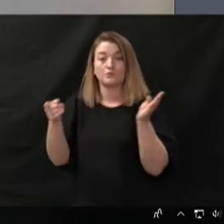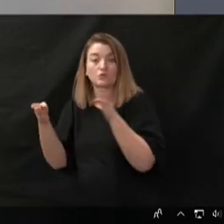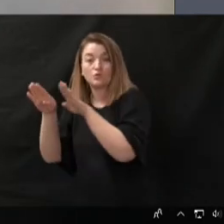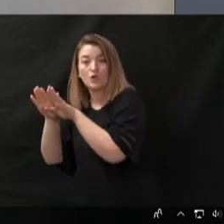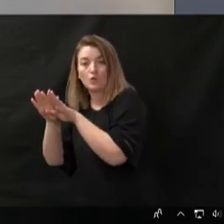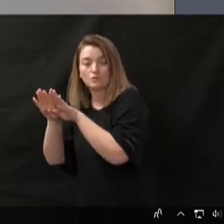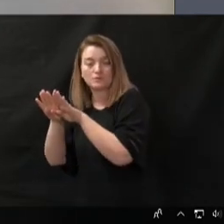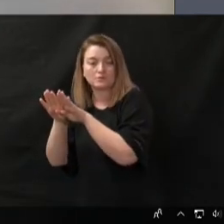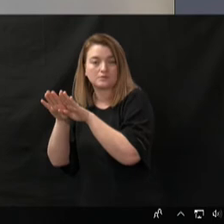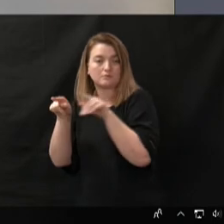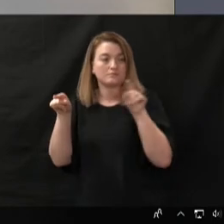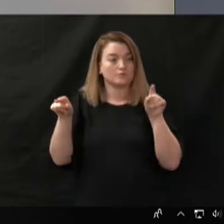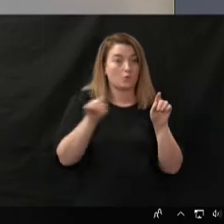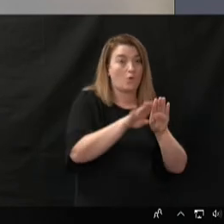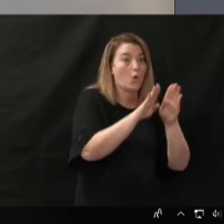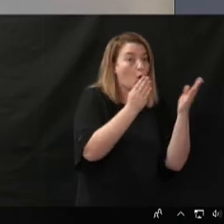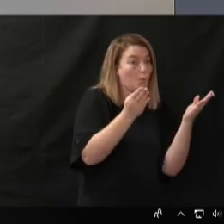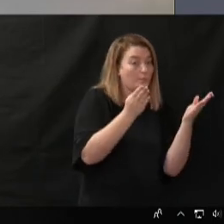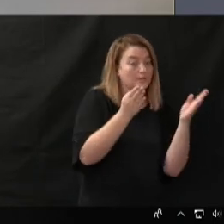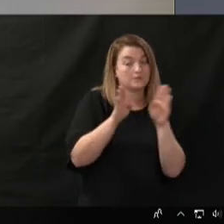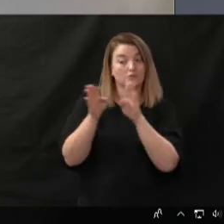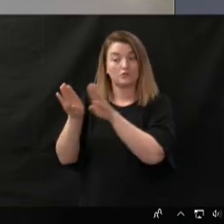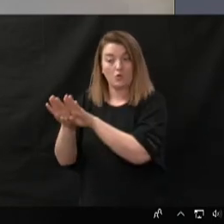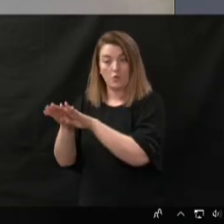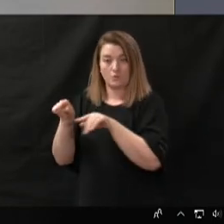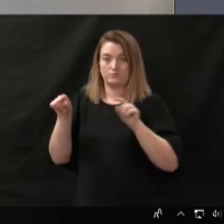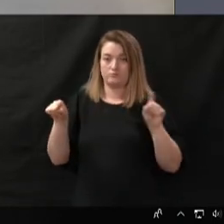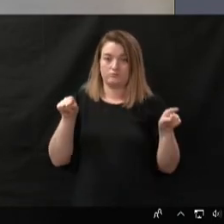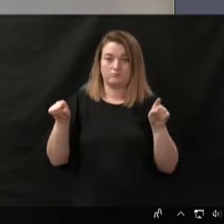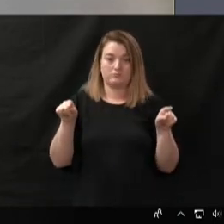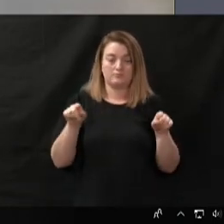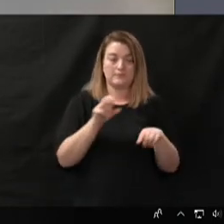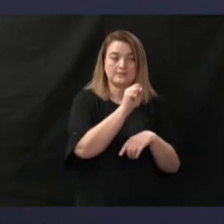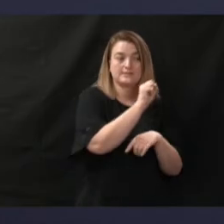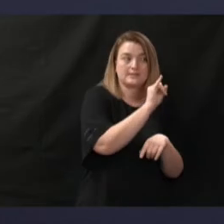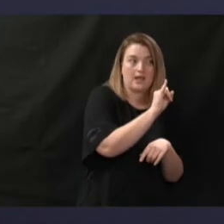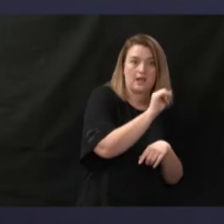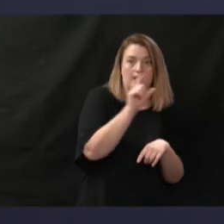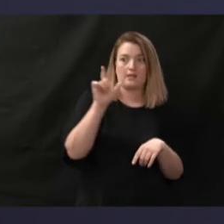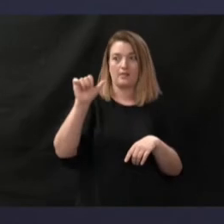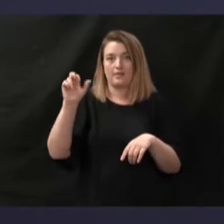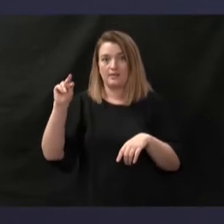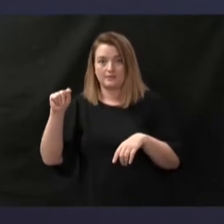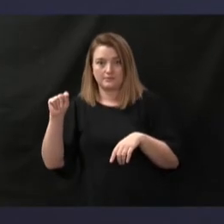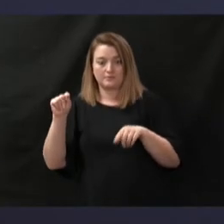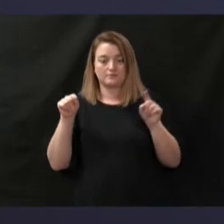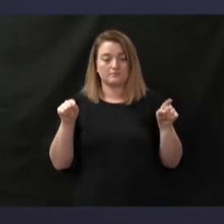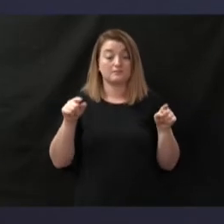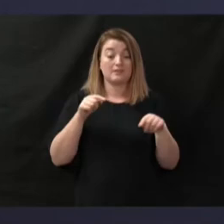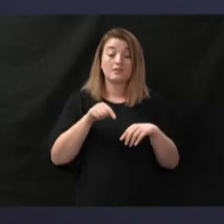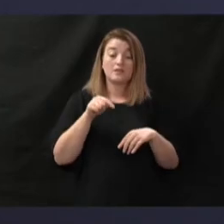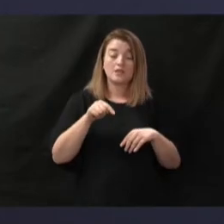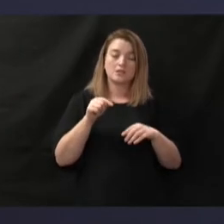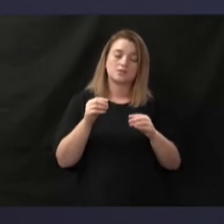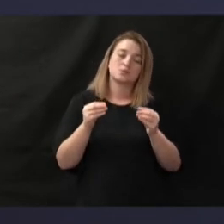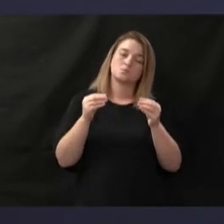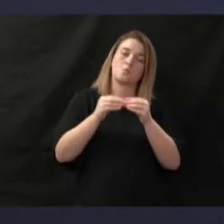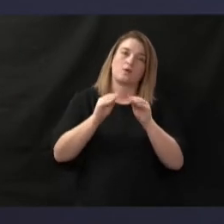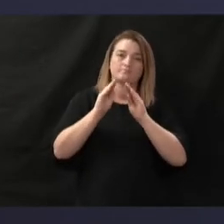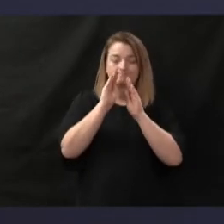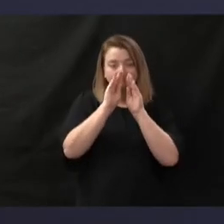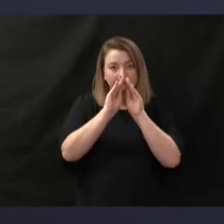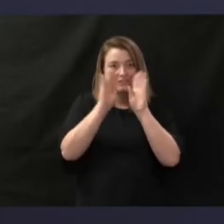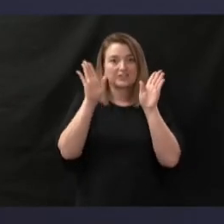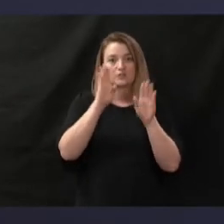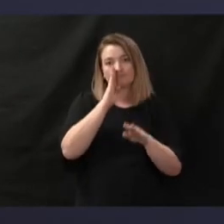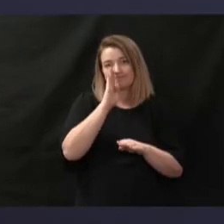Okay. I'm going to do one more that's kind of clear cut, and this is a compound word.